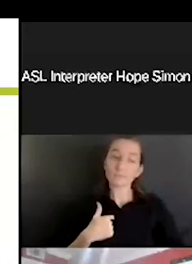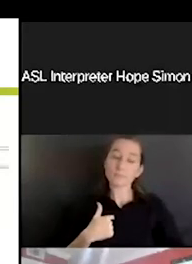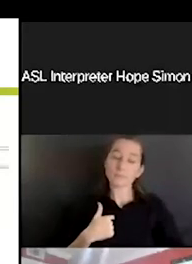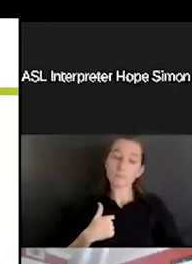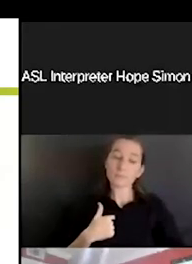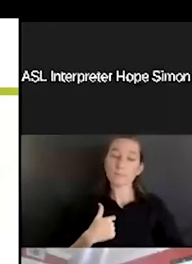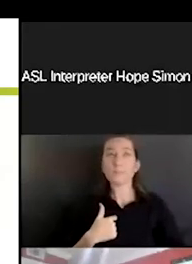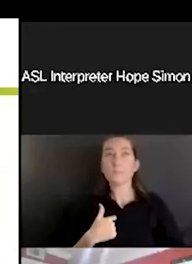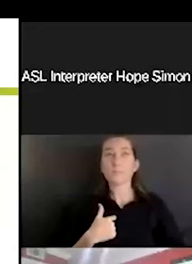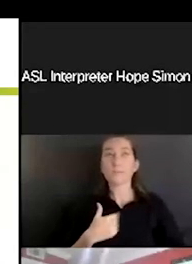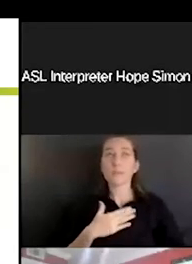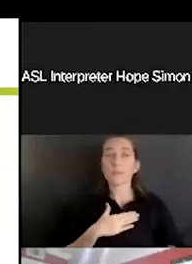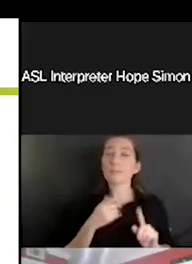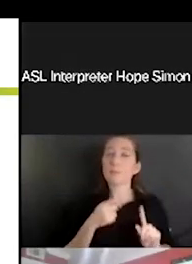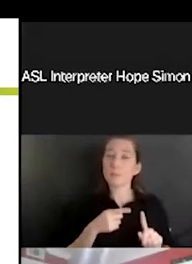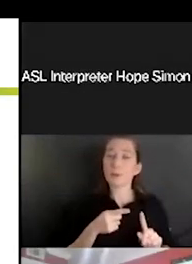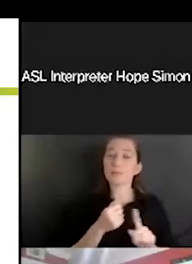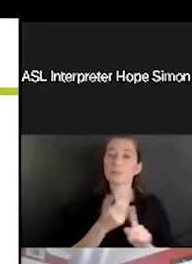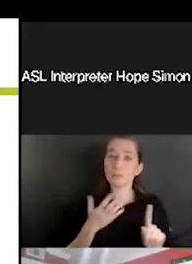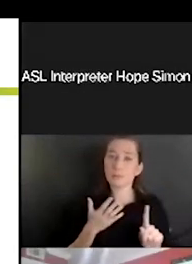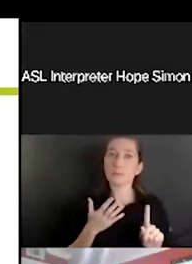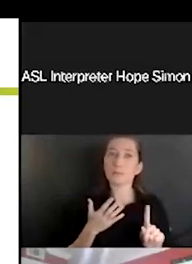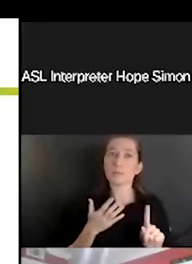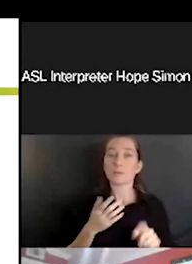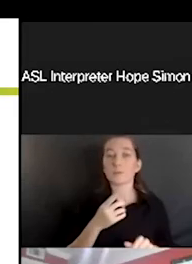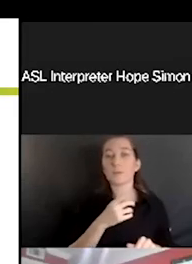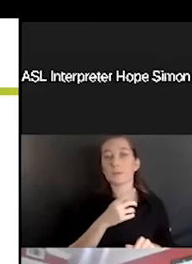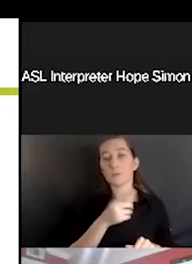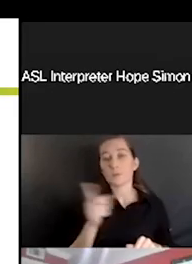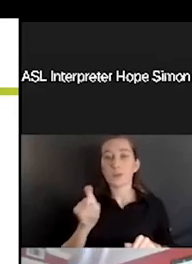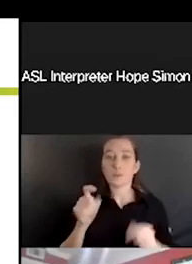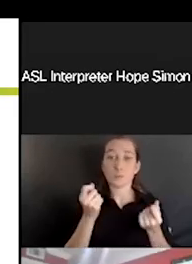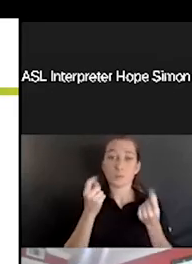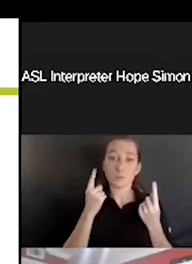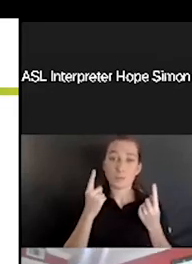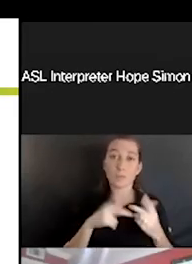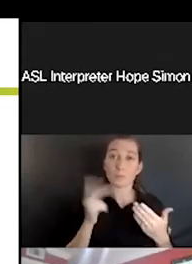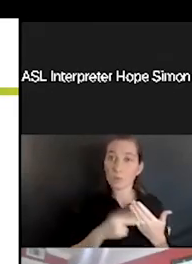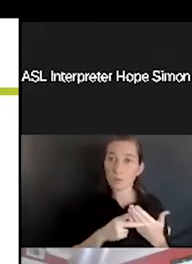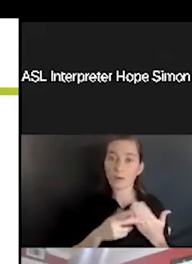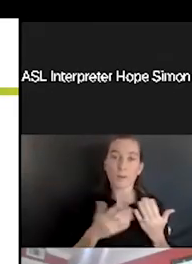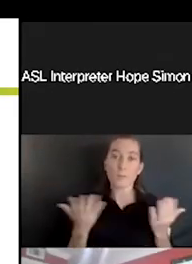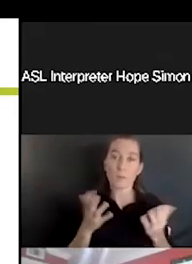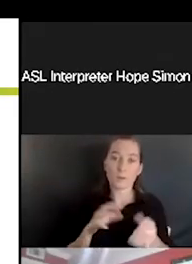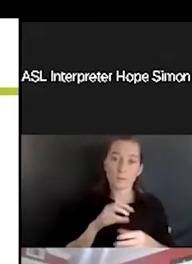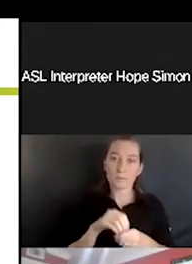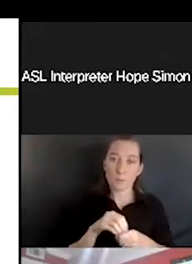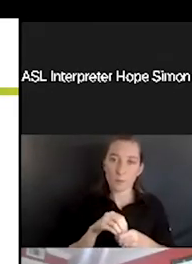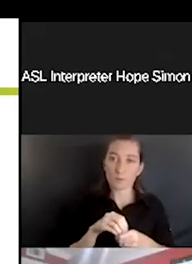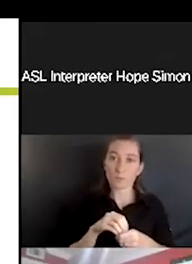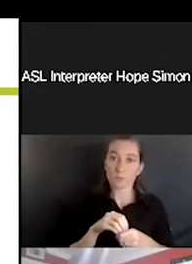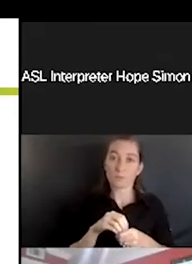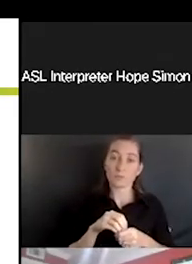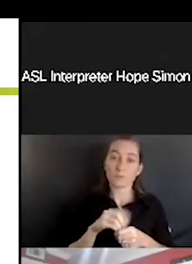program, because when you look at depending on the ordinance and what they're